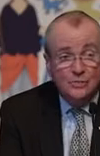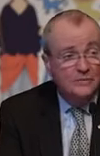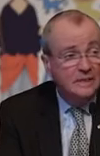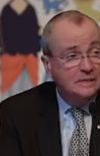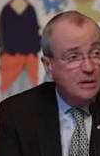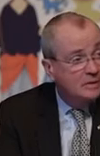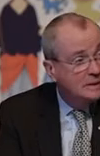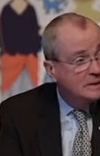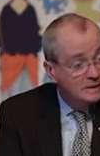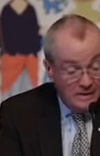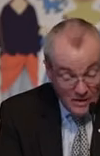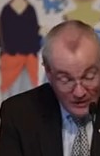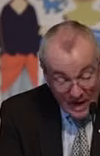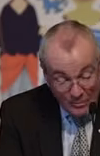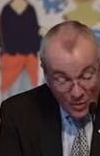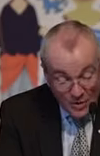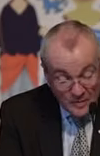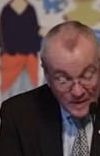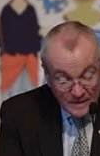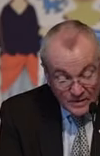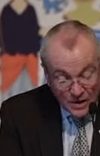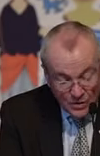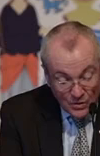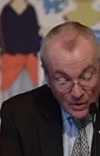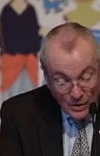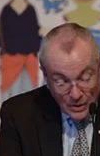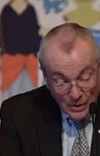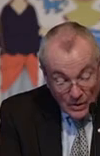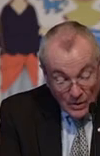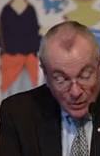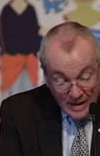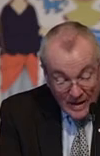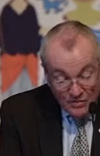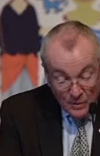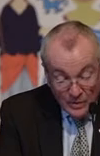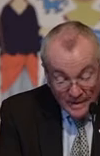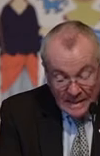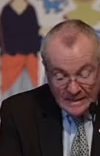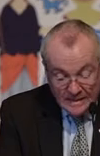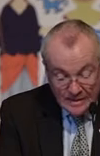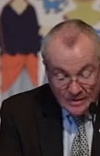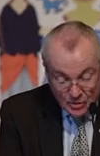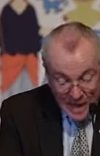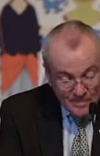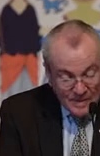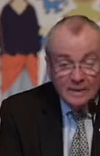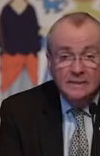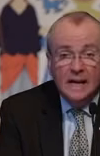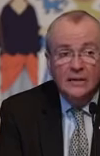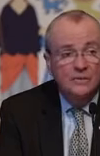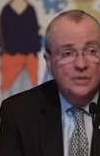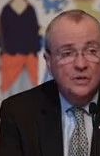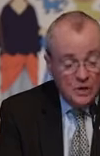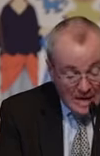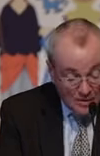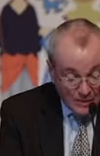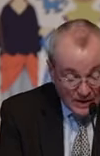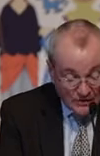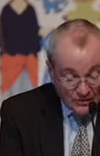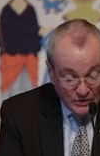least roughly double, if not more, to know we have what we will need to trap and contain